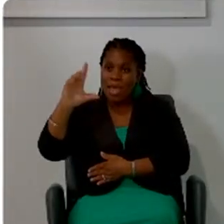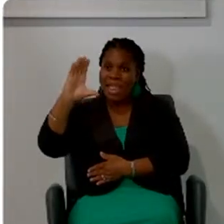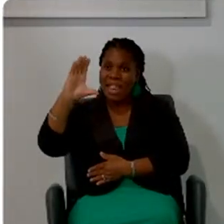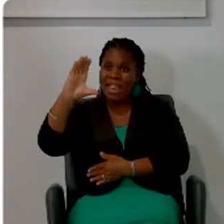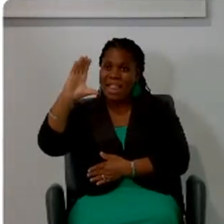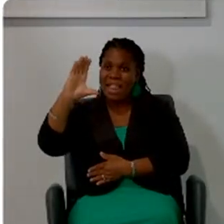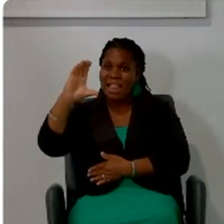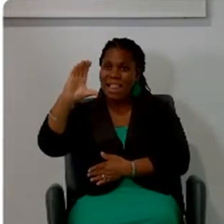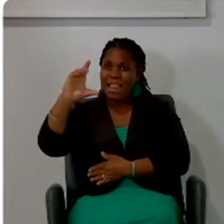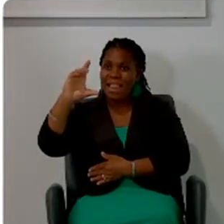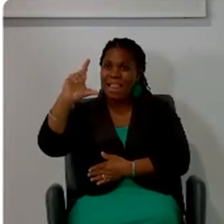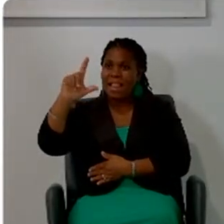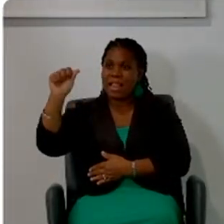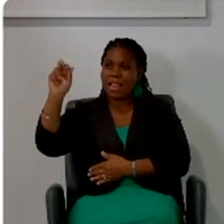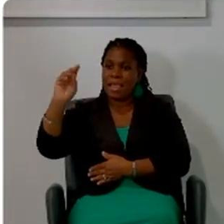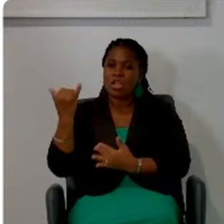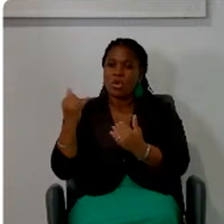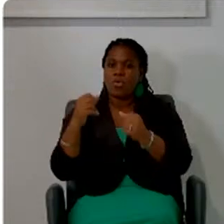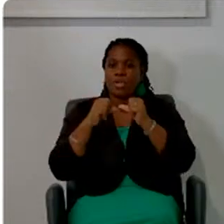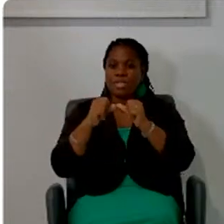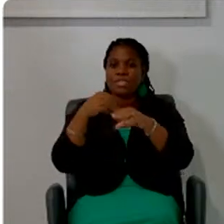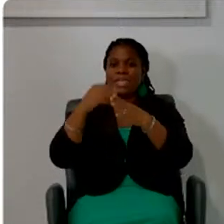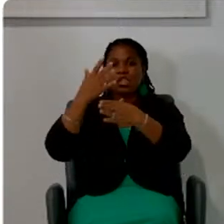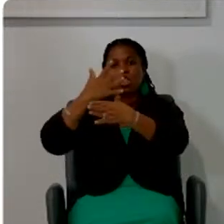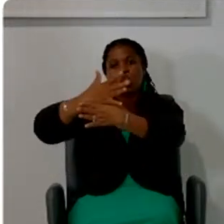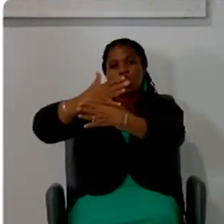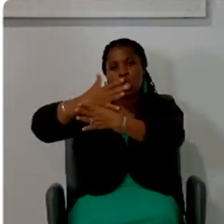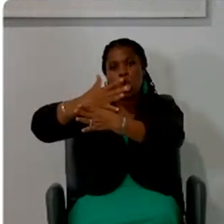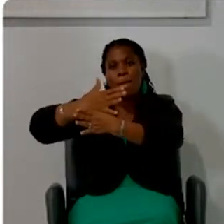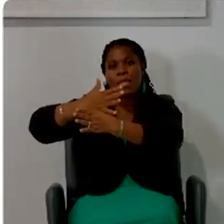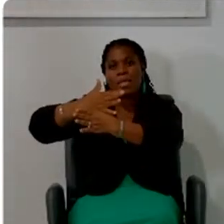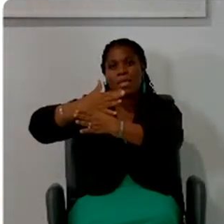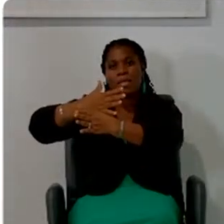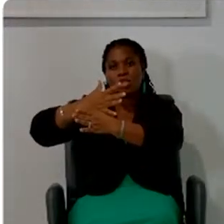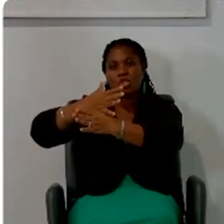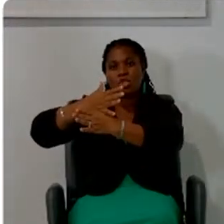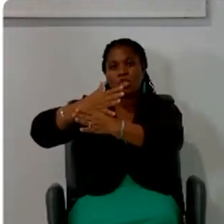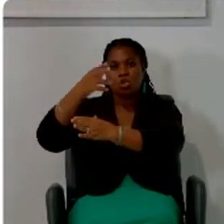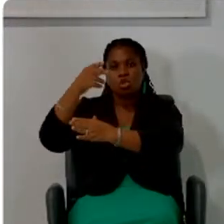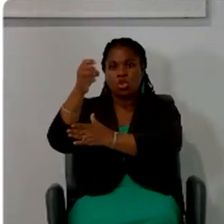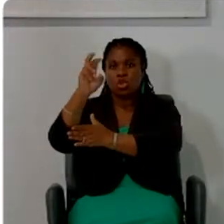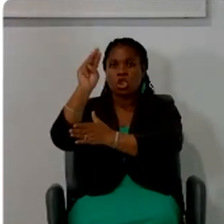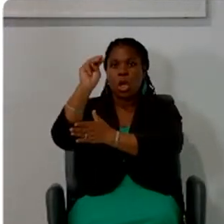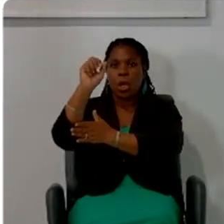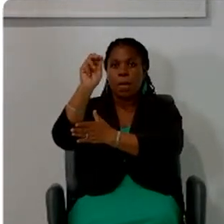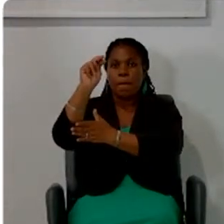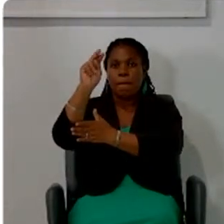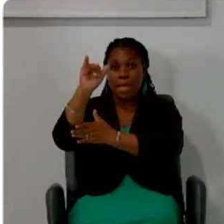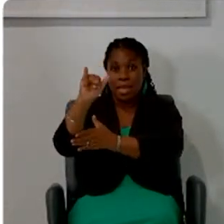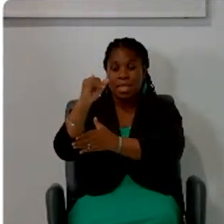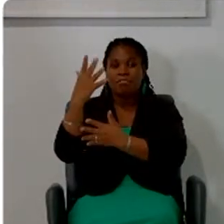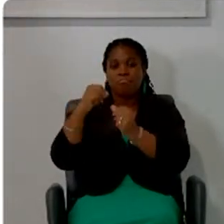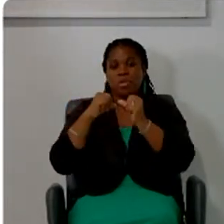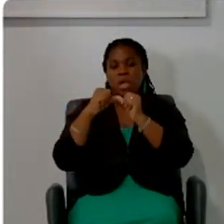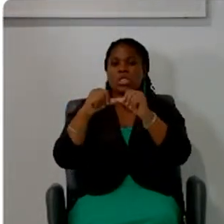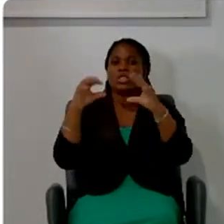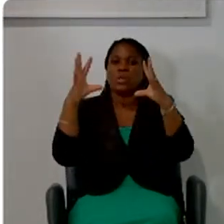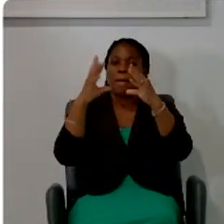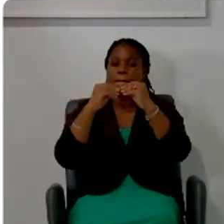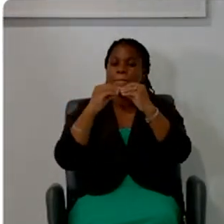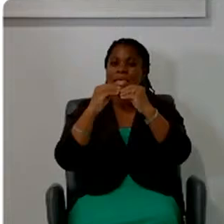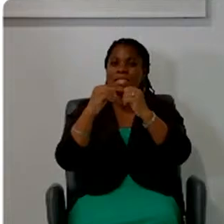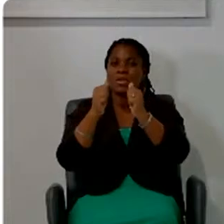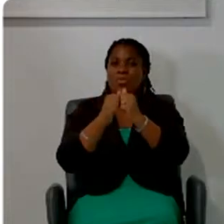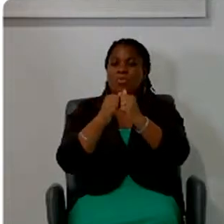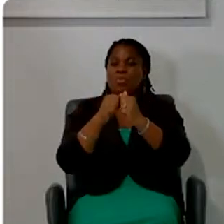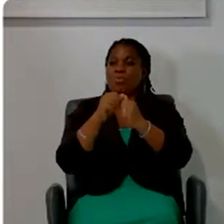with her counterpart from Germany's end, who was at the meeting with Chancellor Scholz. The Chancellor